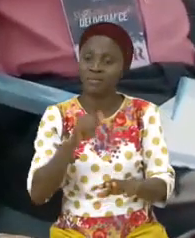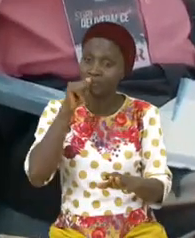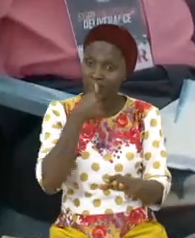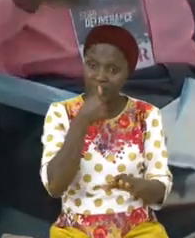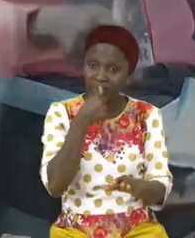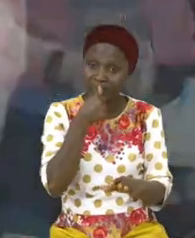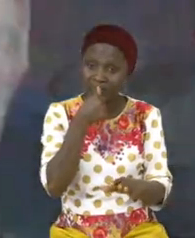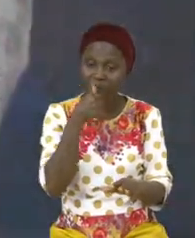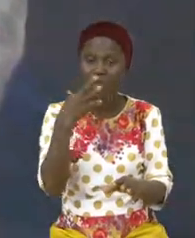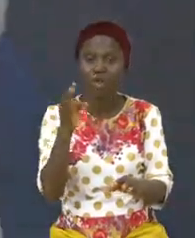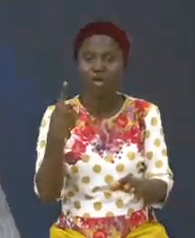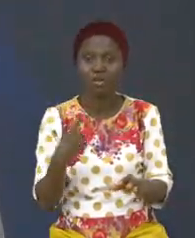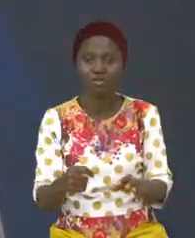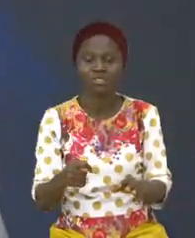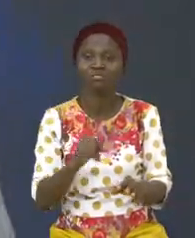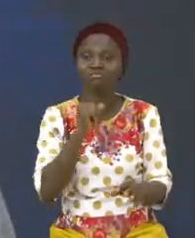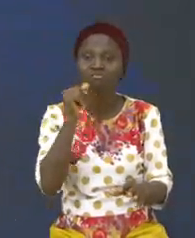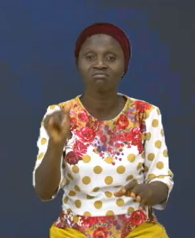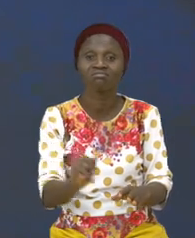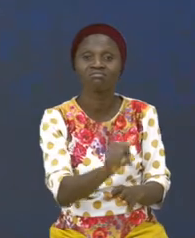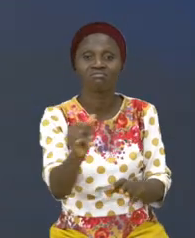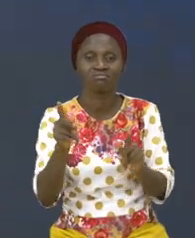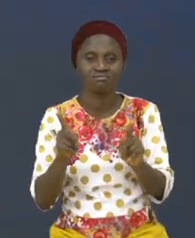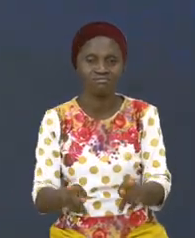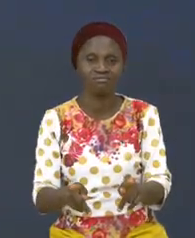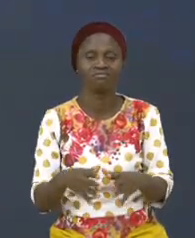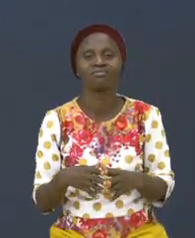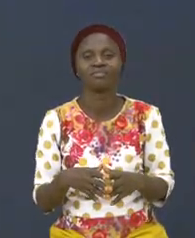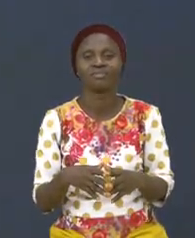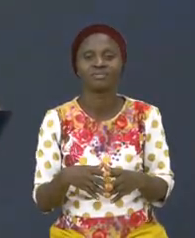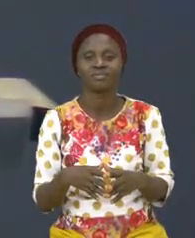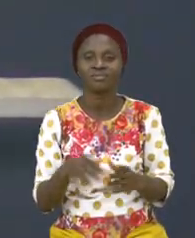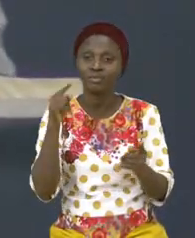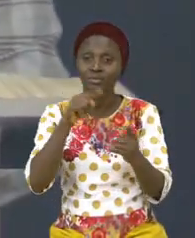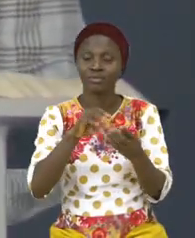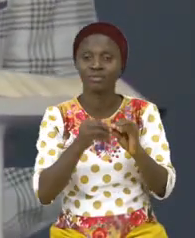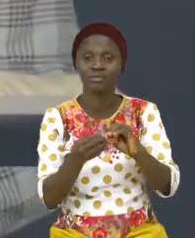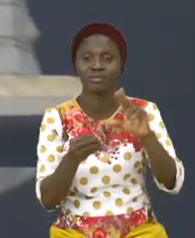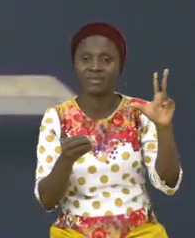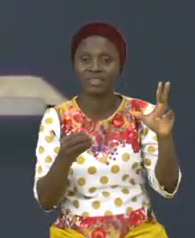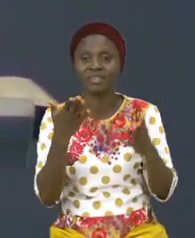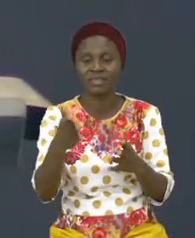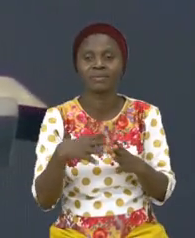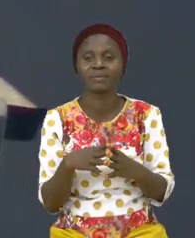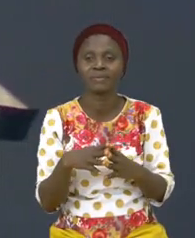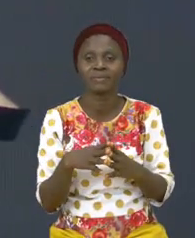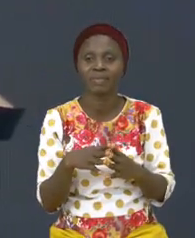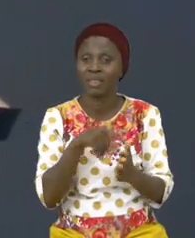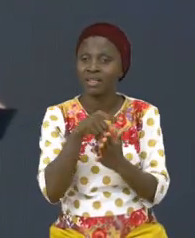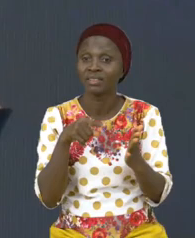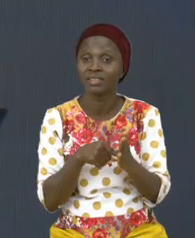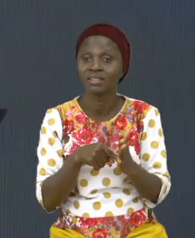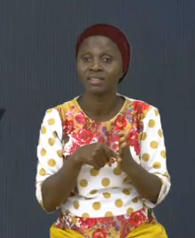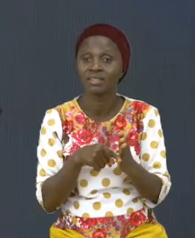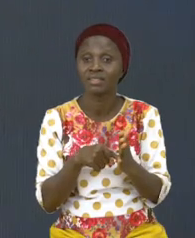Endurance of the exceptional. I come to point number three here. Number three, this is